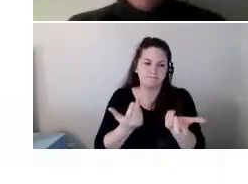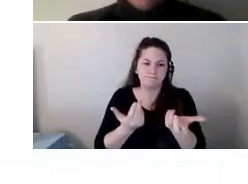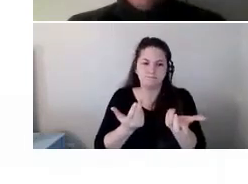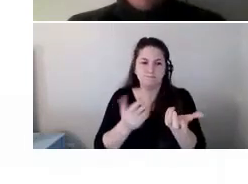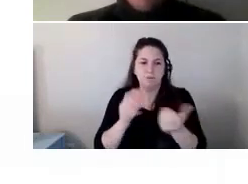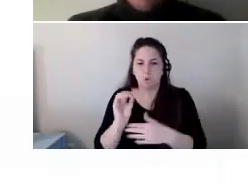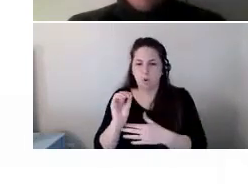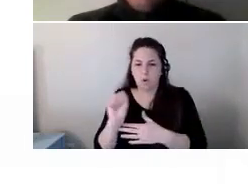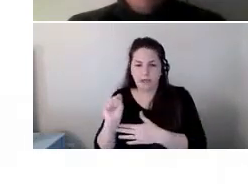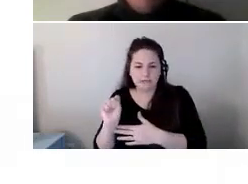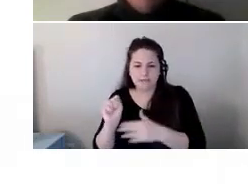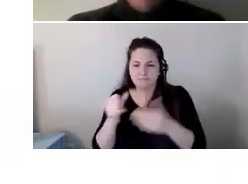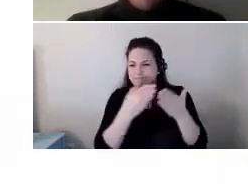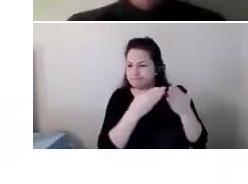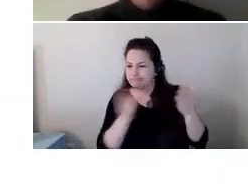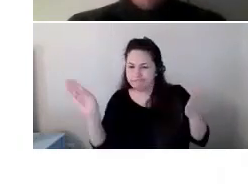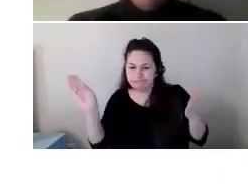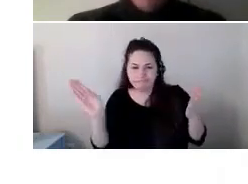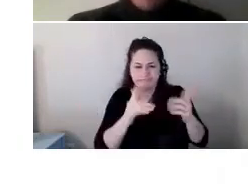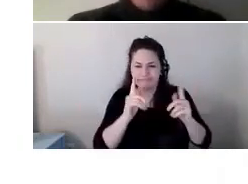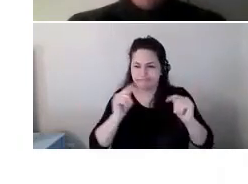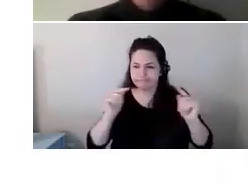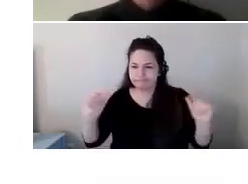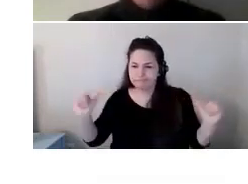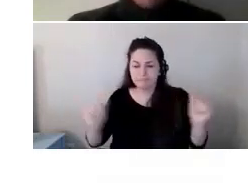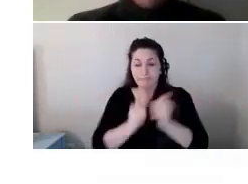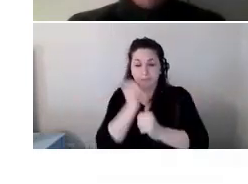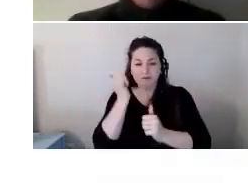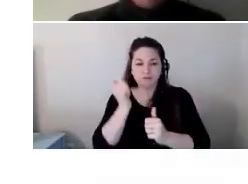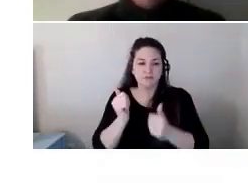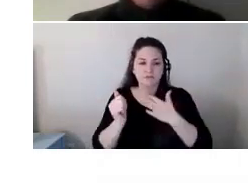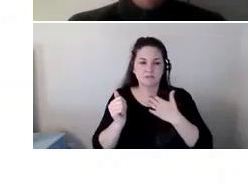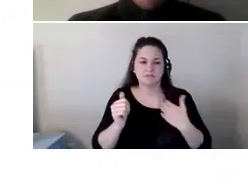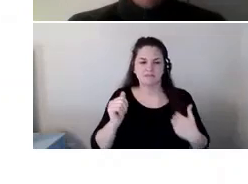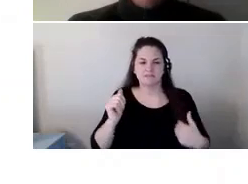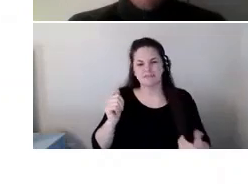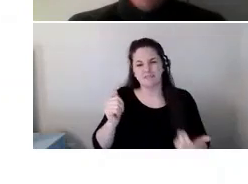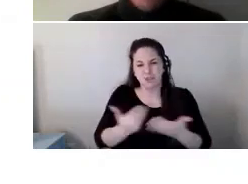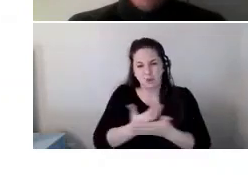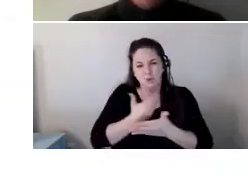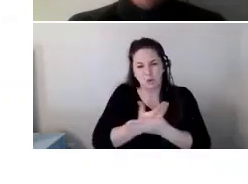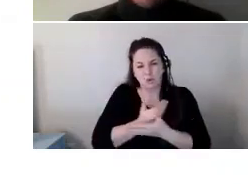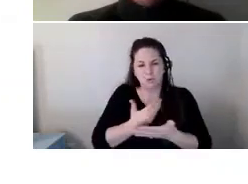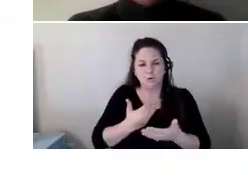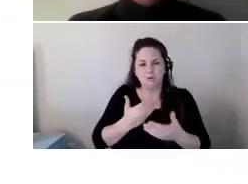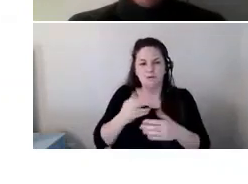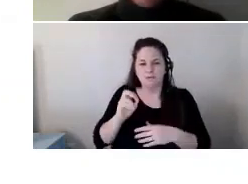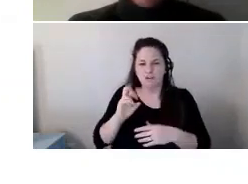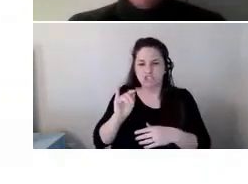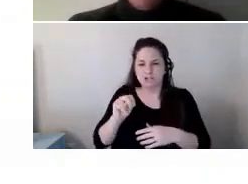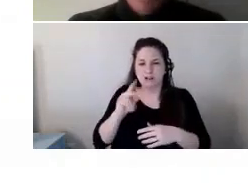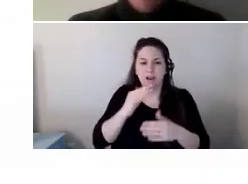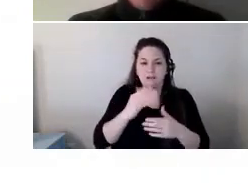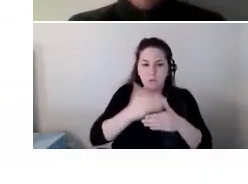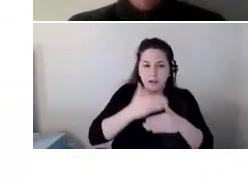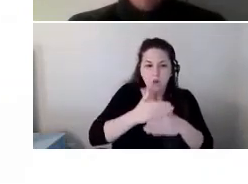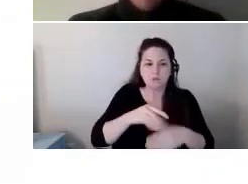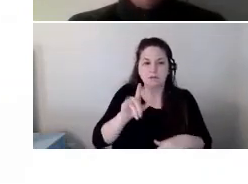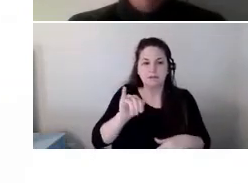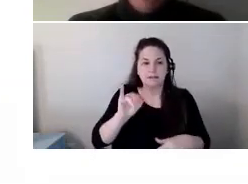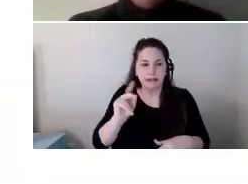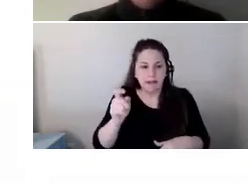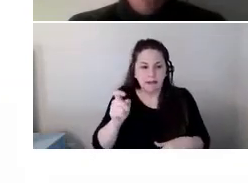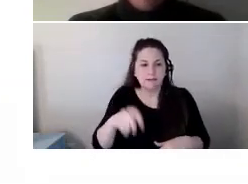operating systems across the board, mainly later versions of Windows, Linux,